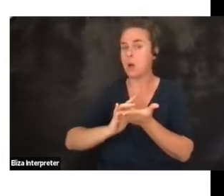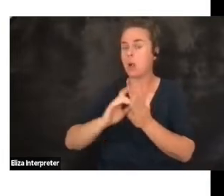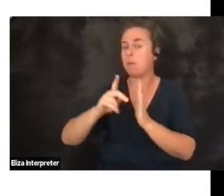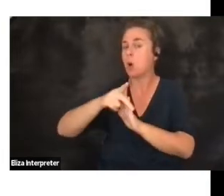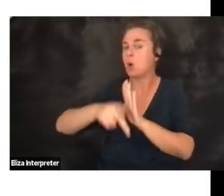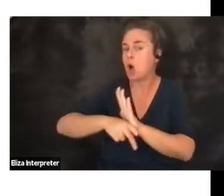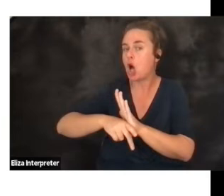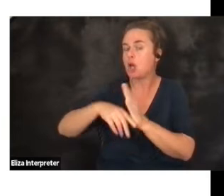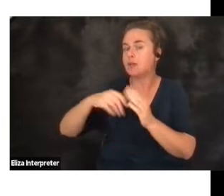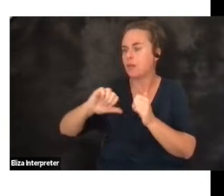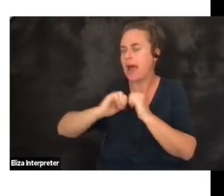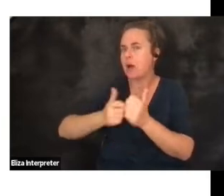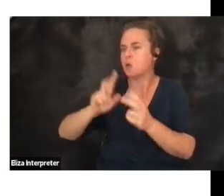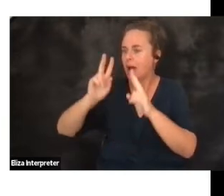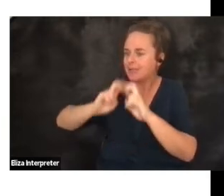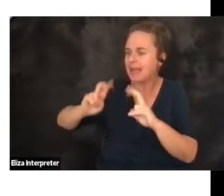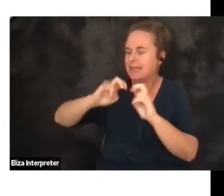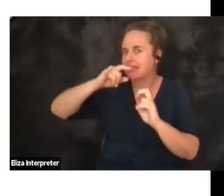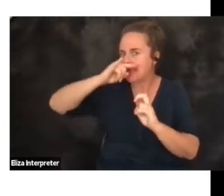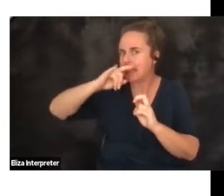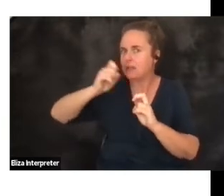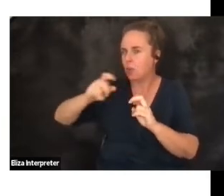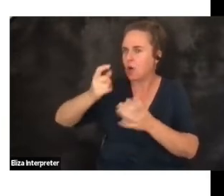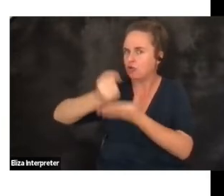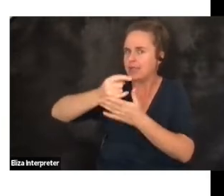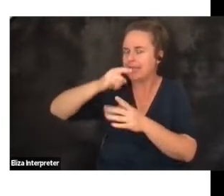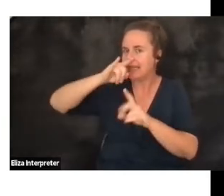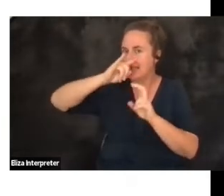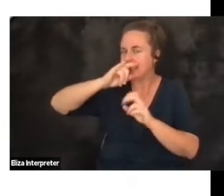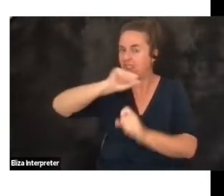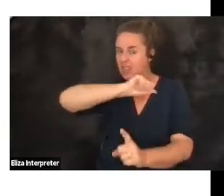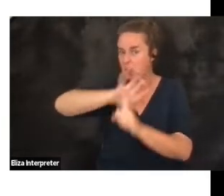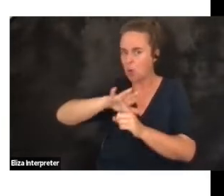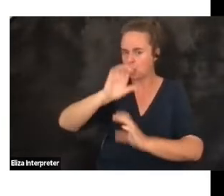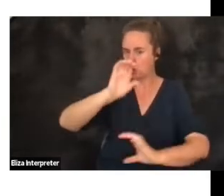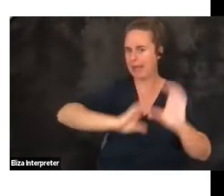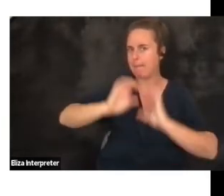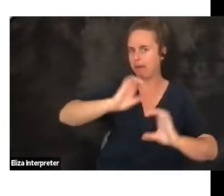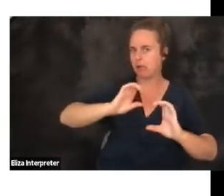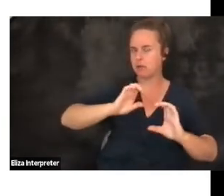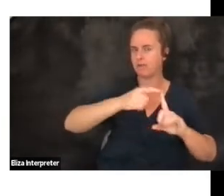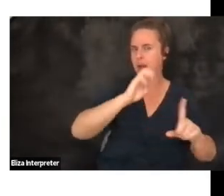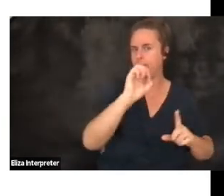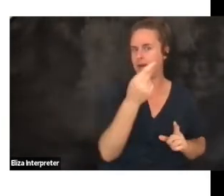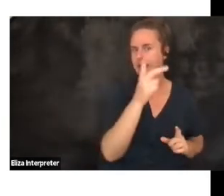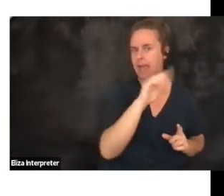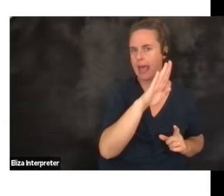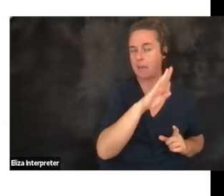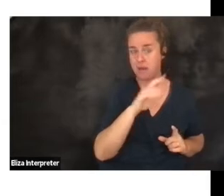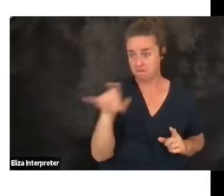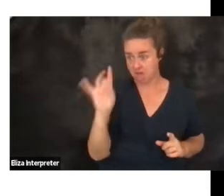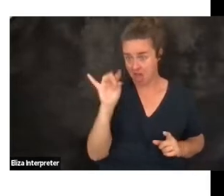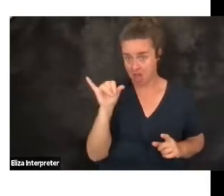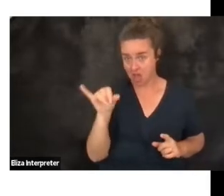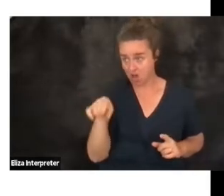to chemicals that are commonly found in meth labs. And the children were removed and placed in the care of Child